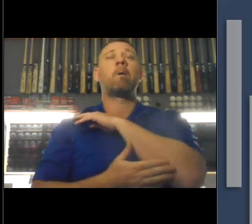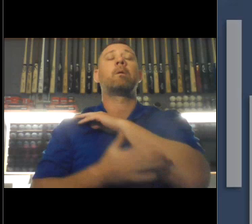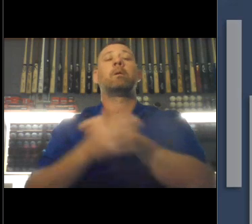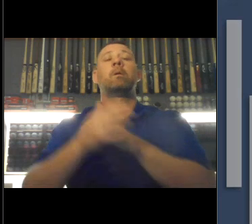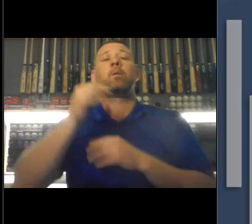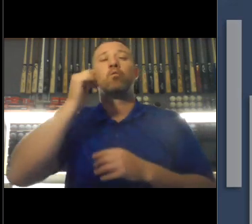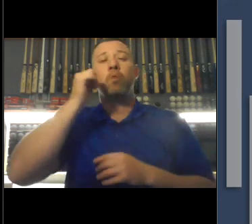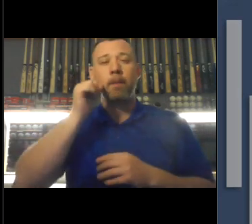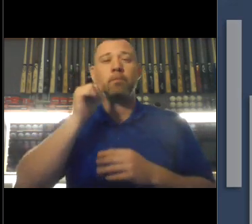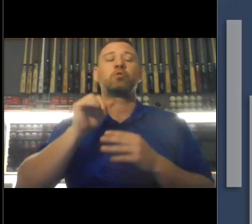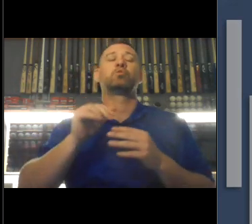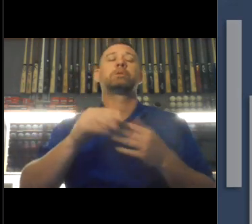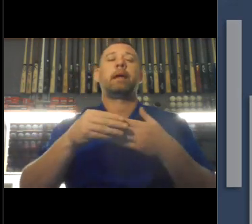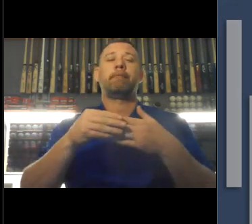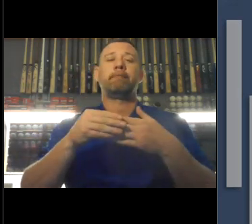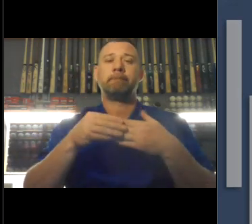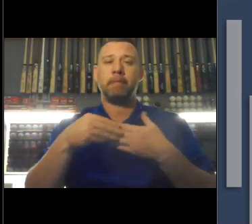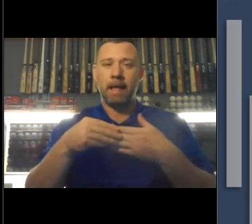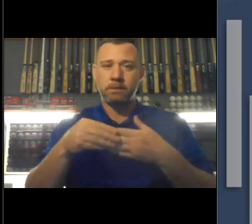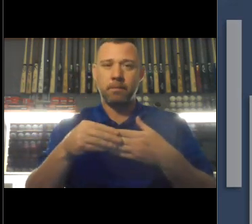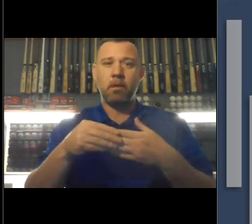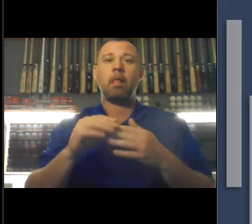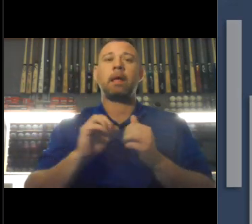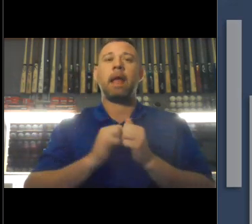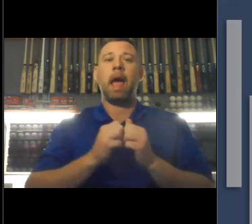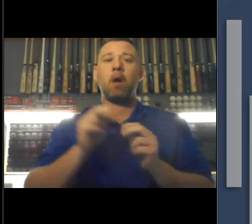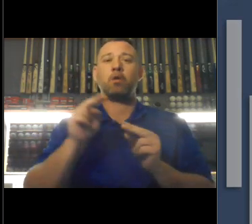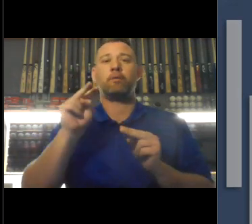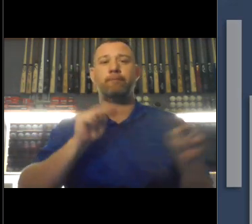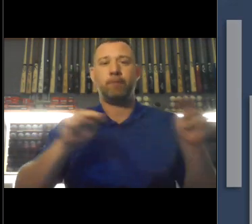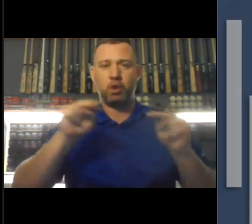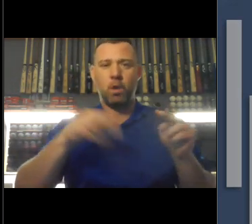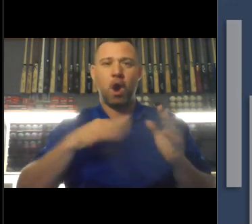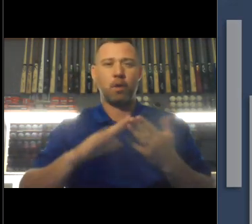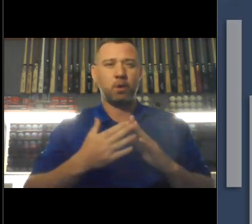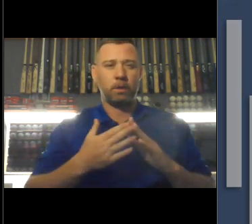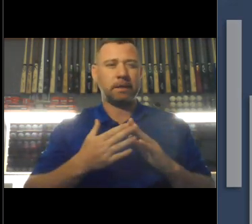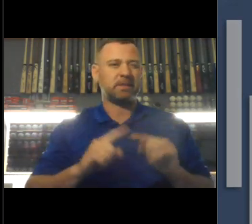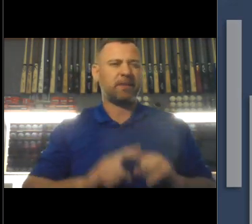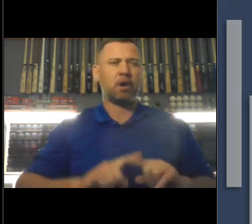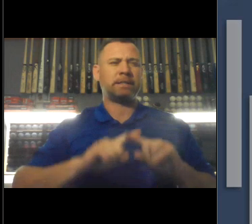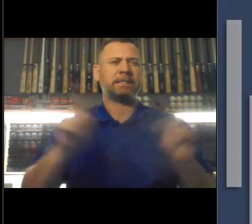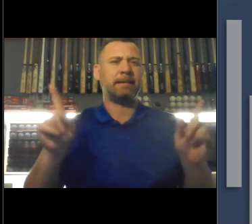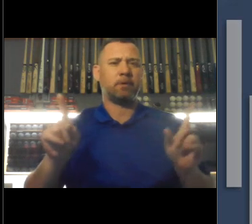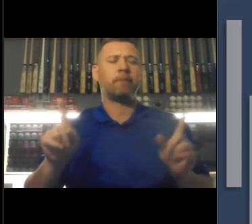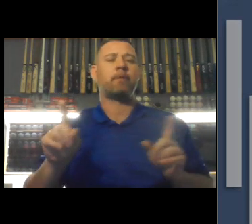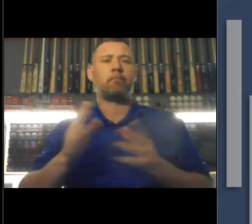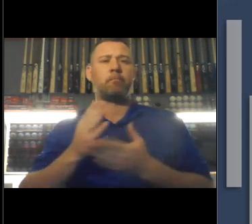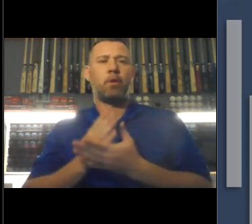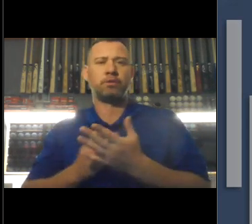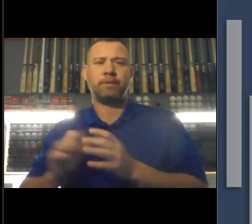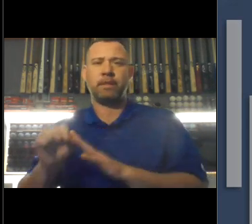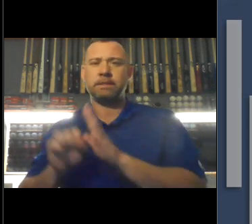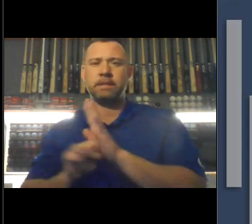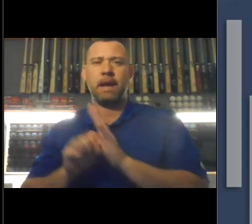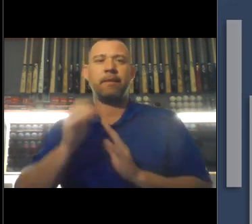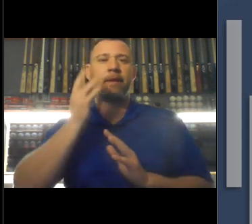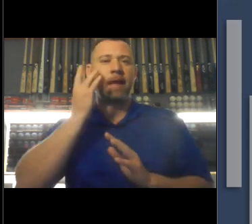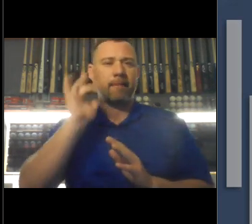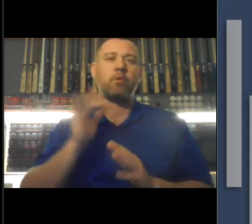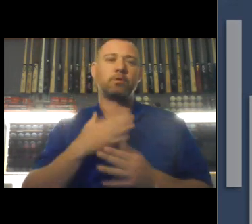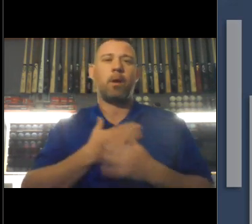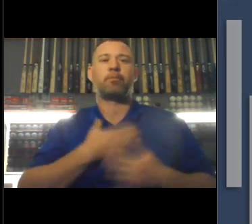stay flexible in how you view our community, because it is so much different from other parts of the state of California. So I would appreciate